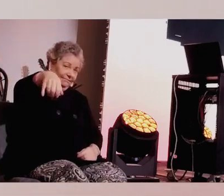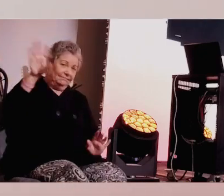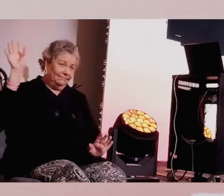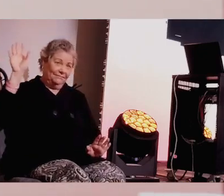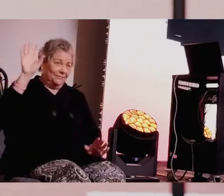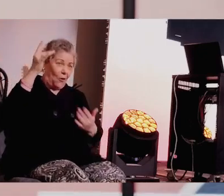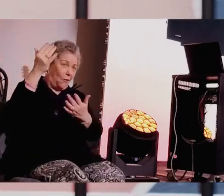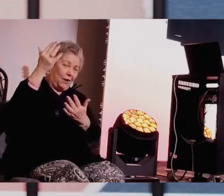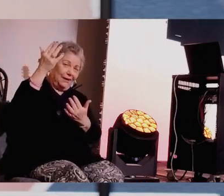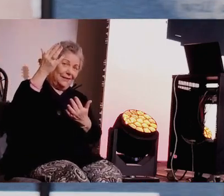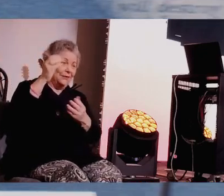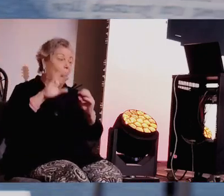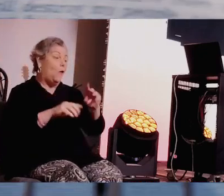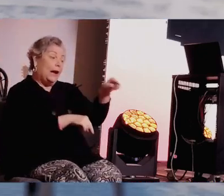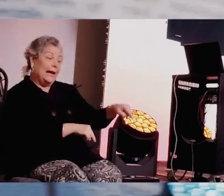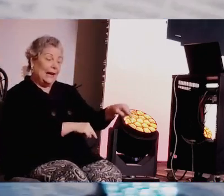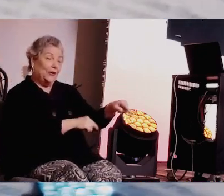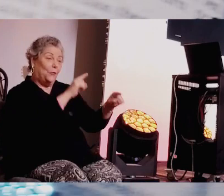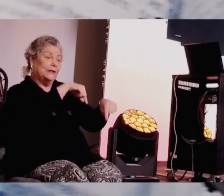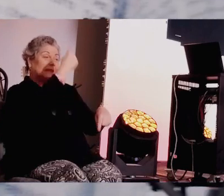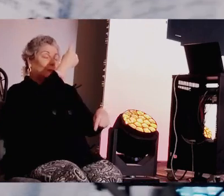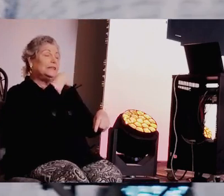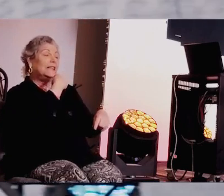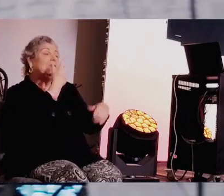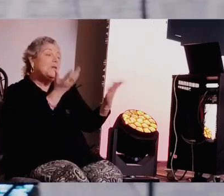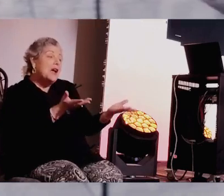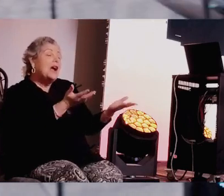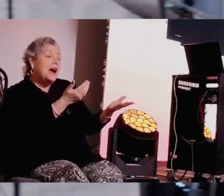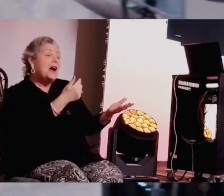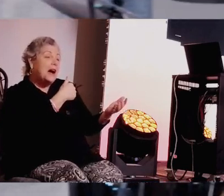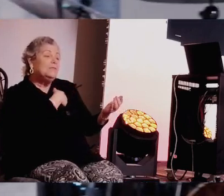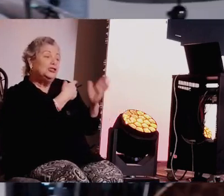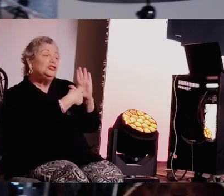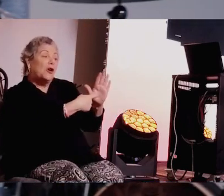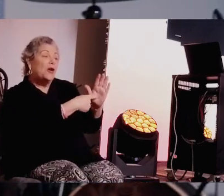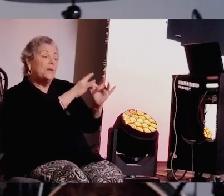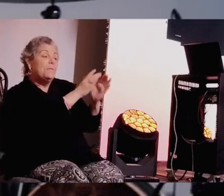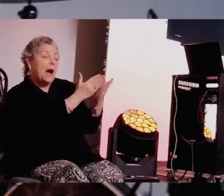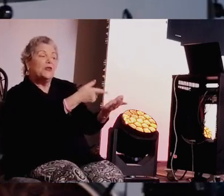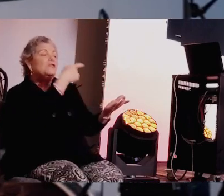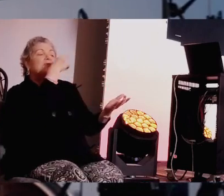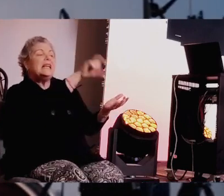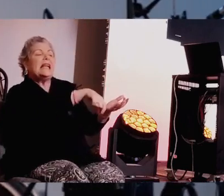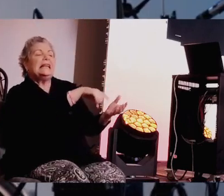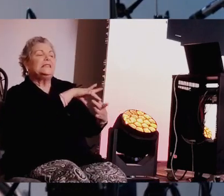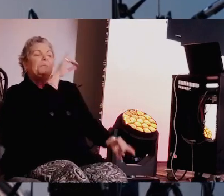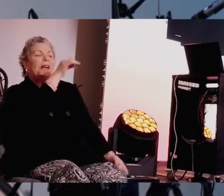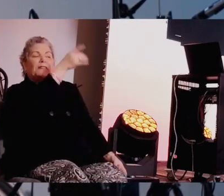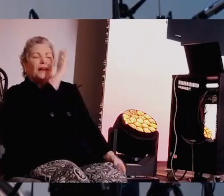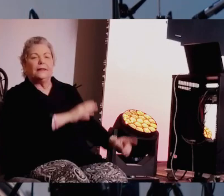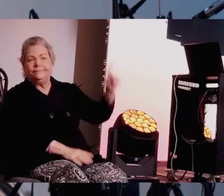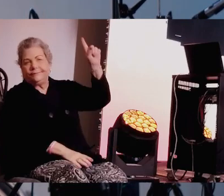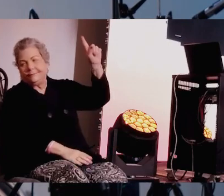Wait a second. Or over here, where somebody's saying, you know what? Well, I'm going to tell you, let me show you in the Word where you don't need the Spirit of God.